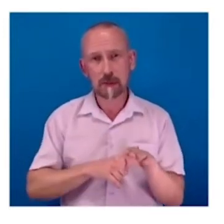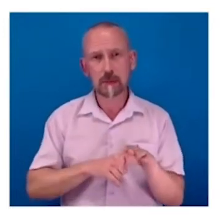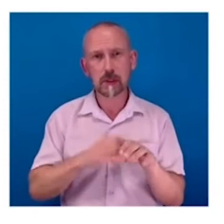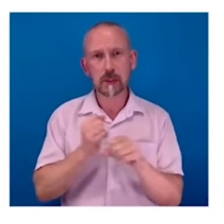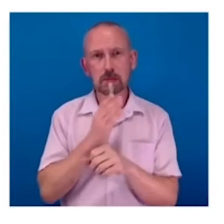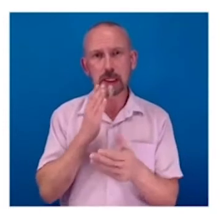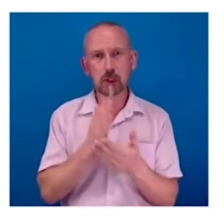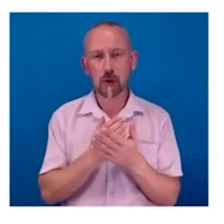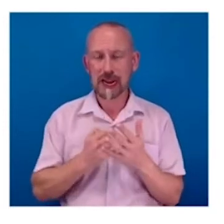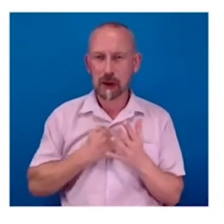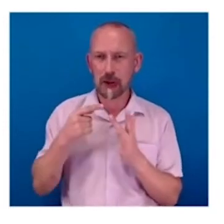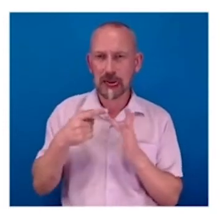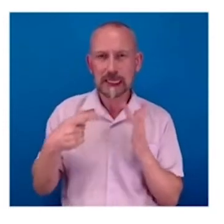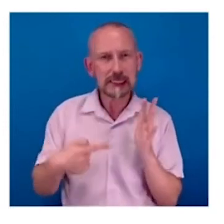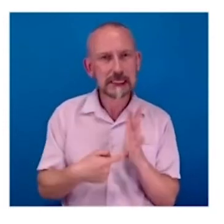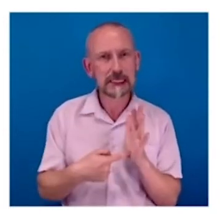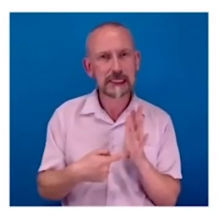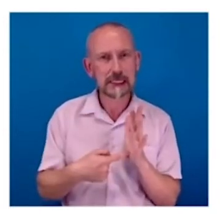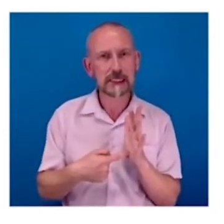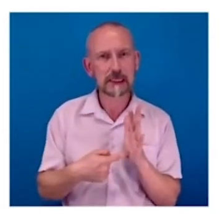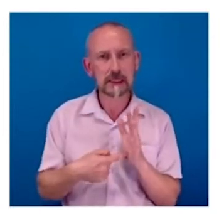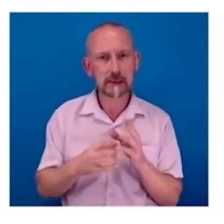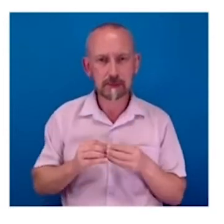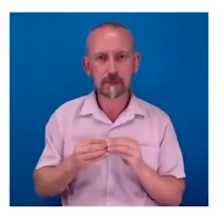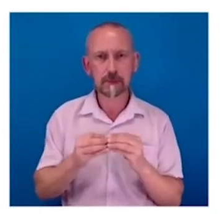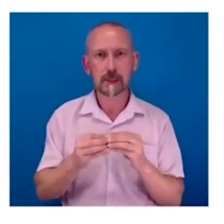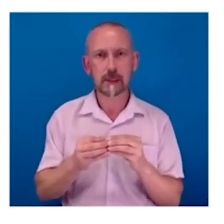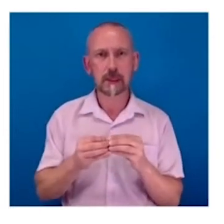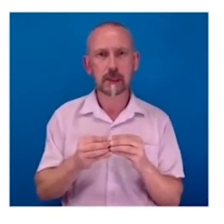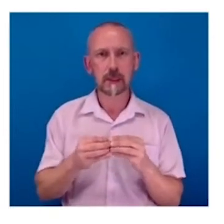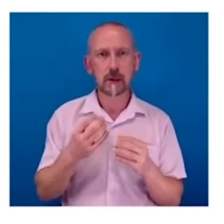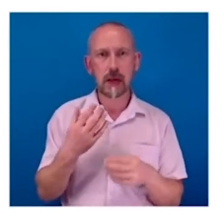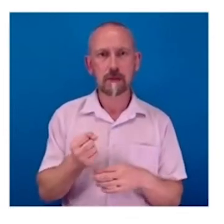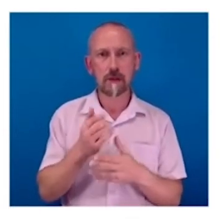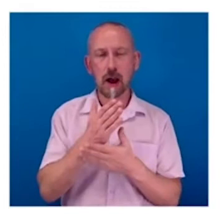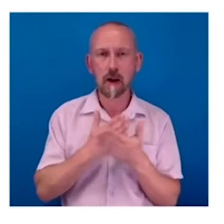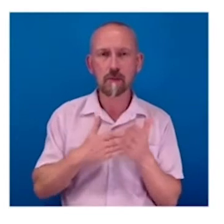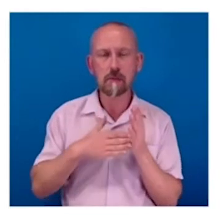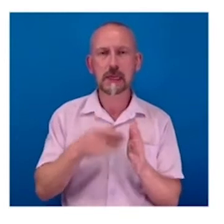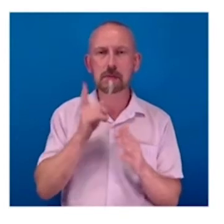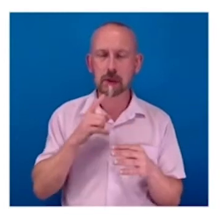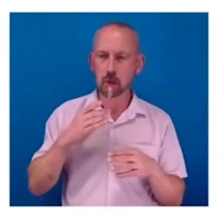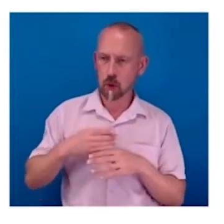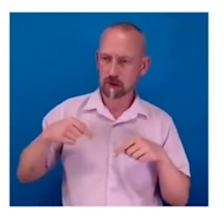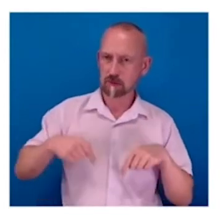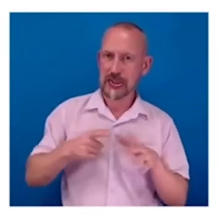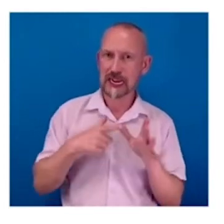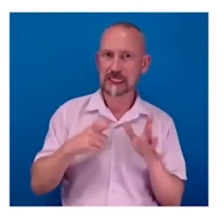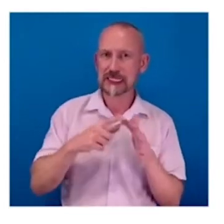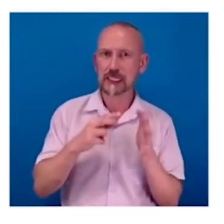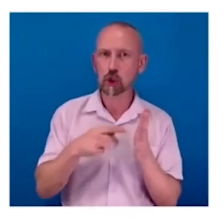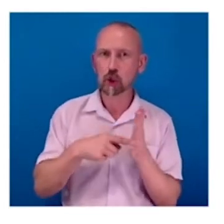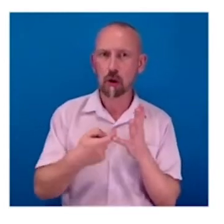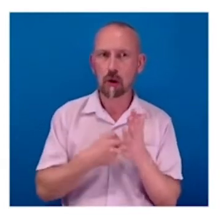IT that is being built for the 500,000 employees that we have in Accenture is done with accessibility in mind. And all